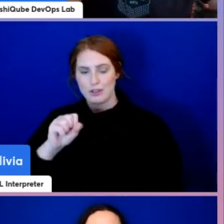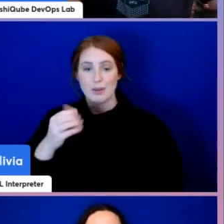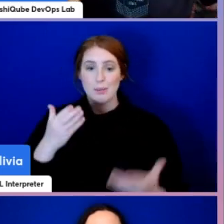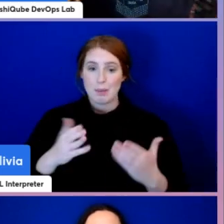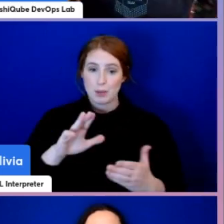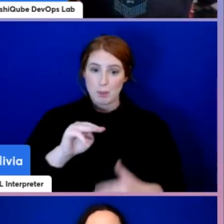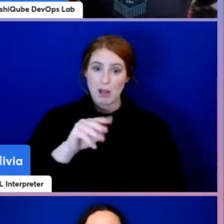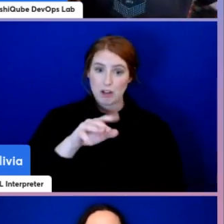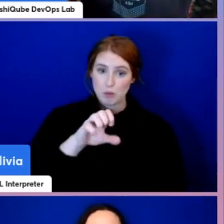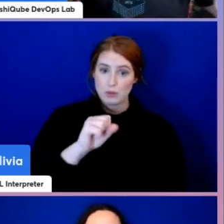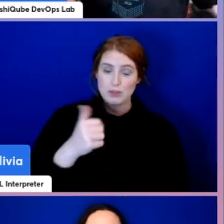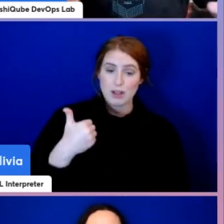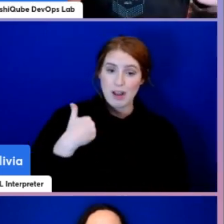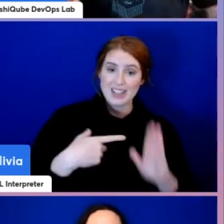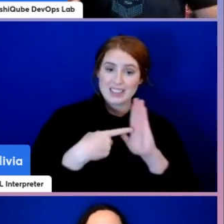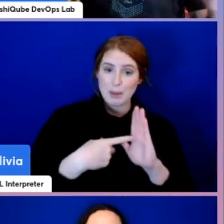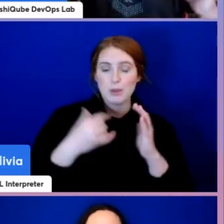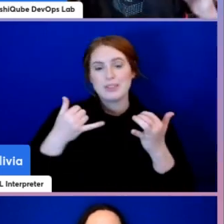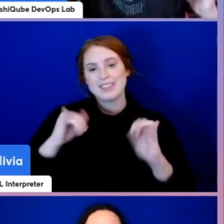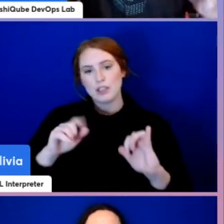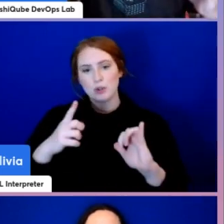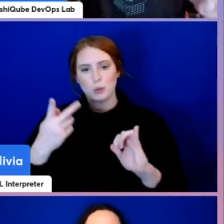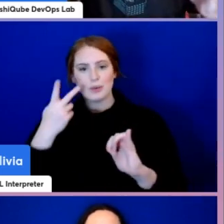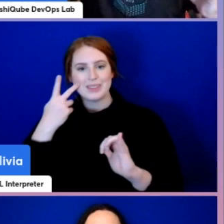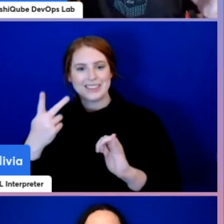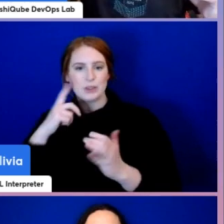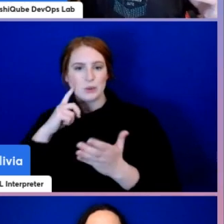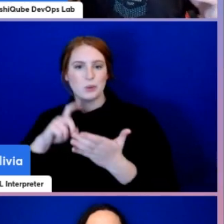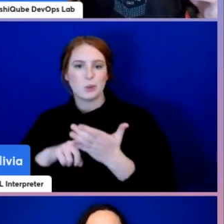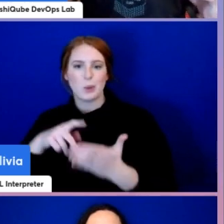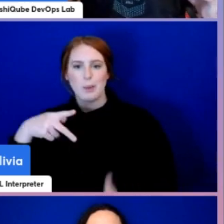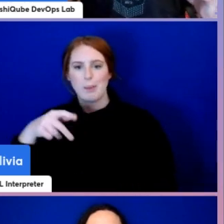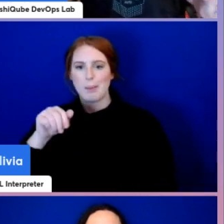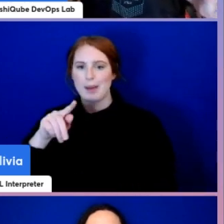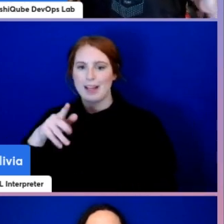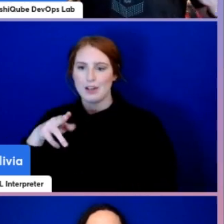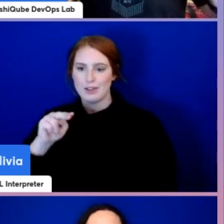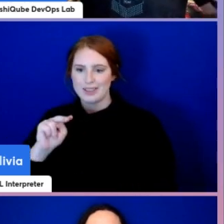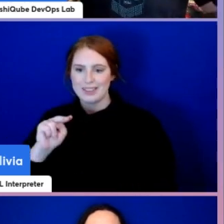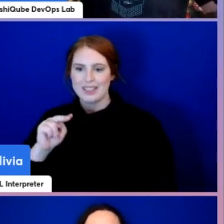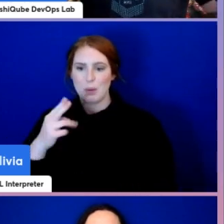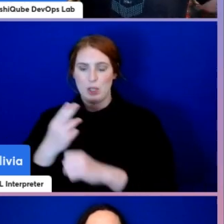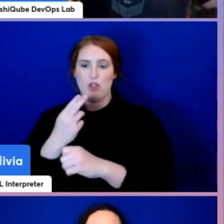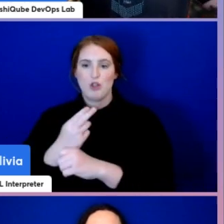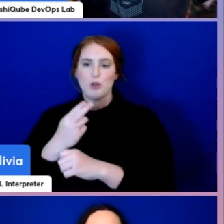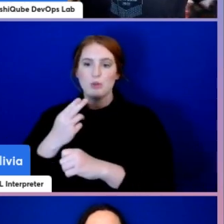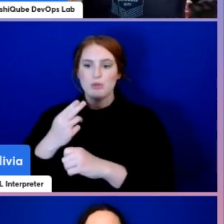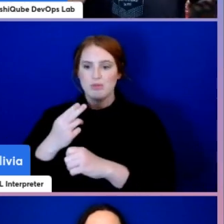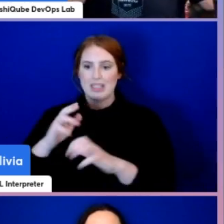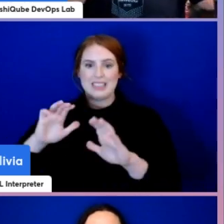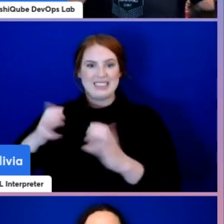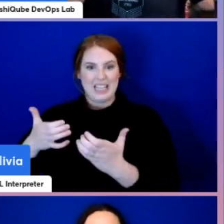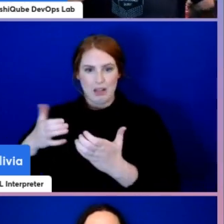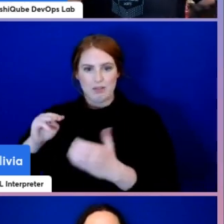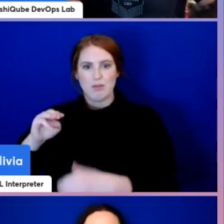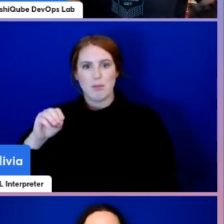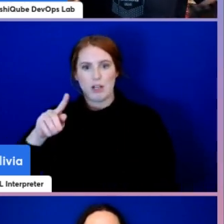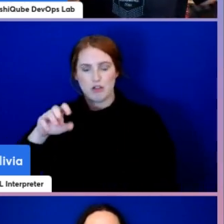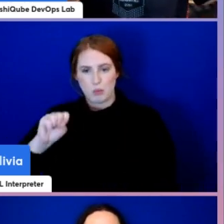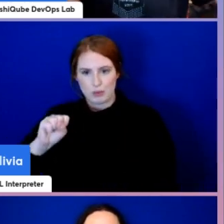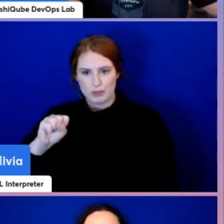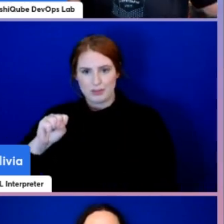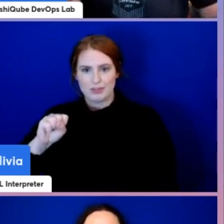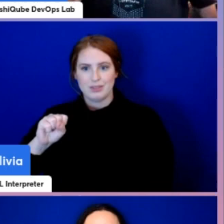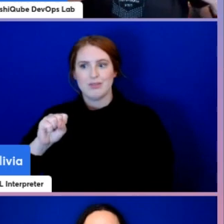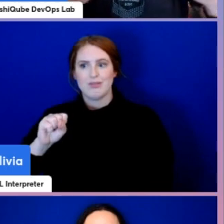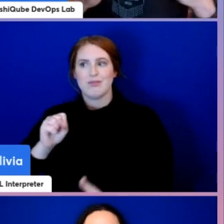will most likely end up with patterns that will use a subset of modules and put them all together, and this will